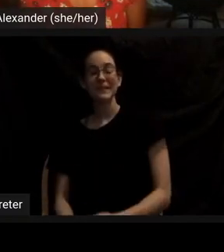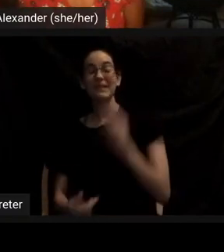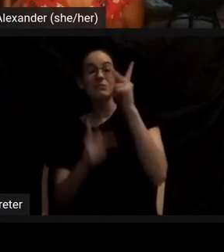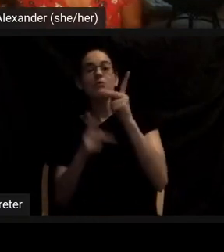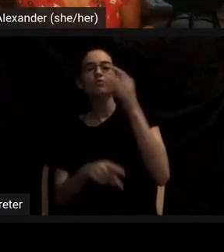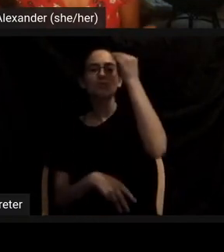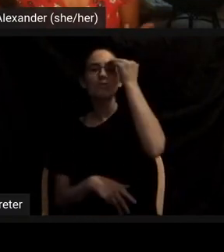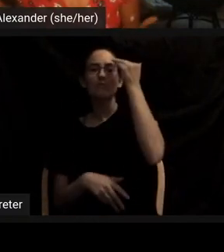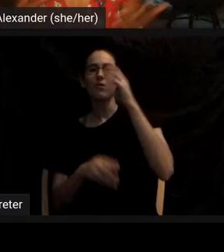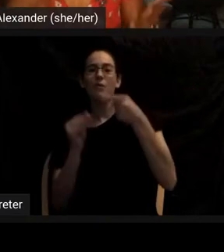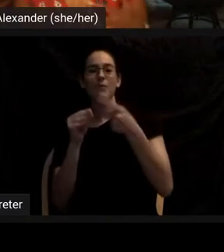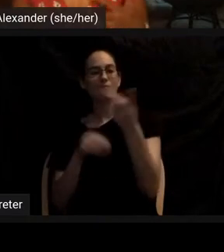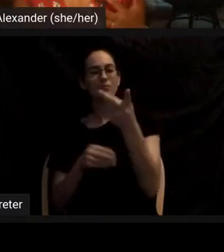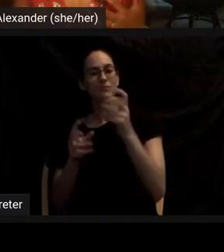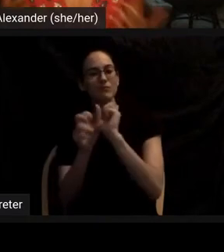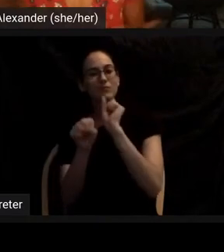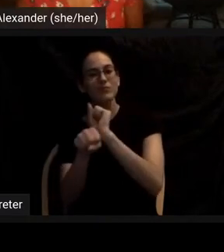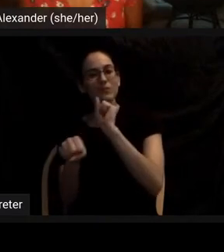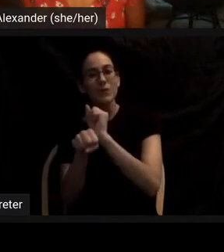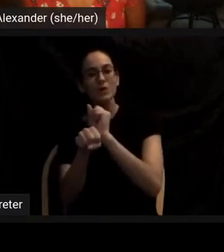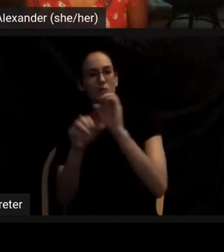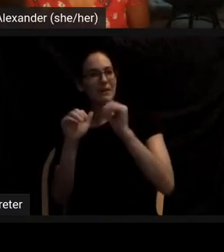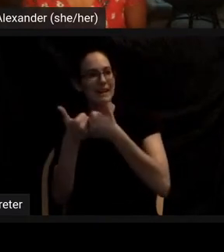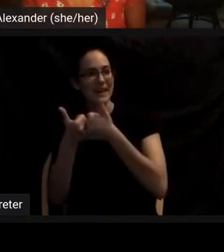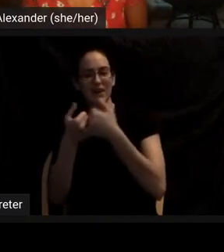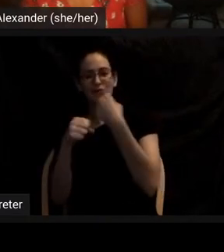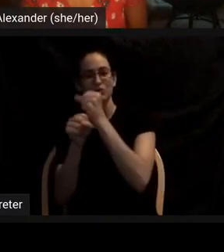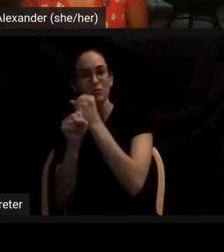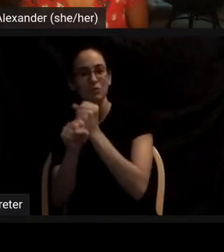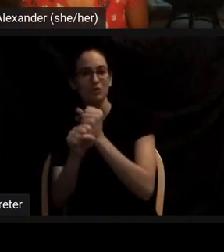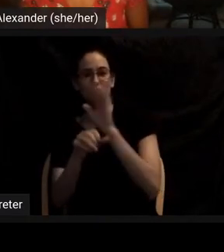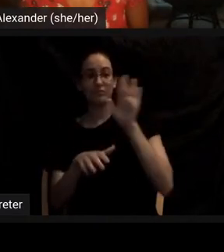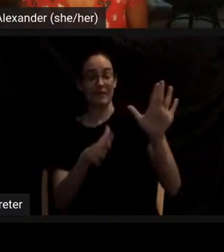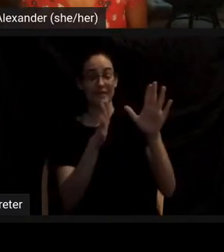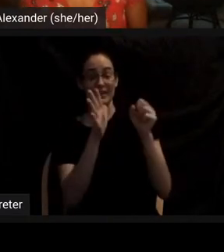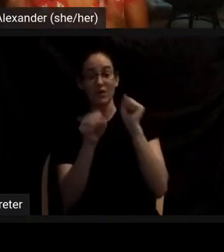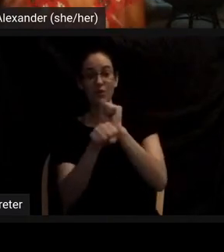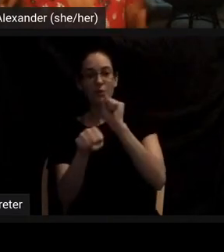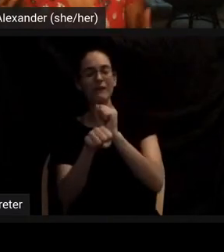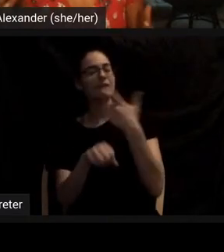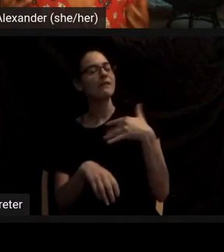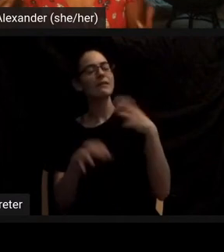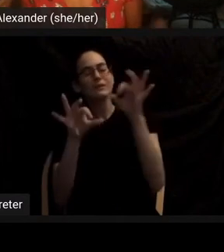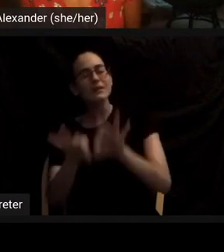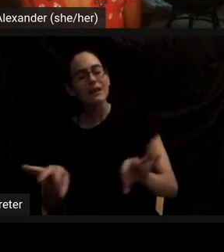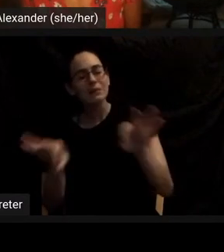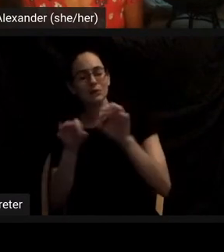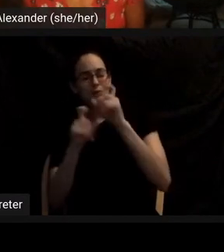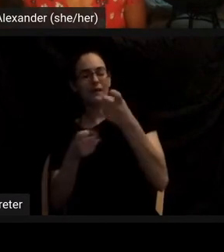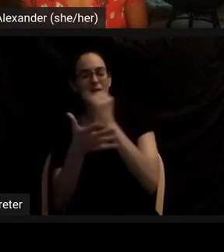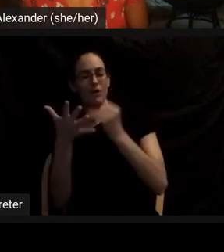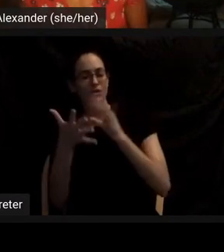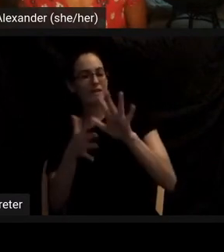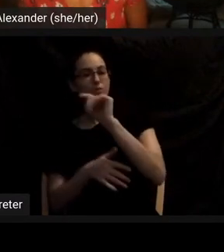your work. They should know how to, you know, get out there and produce the work. I think it's so important to give artists those